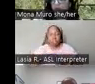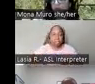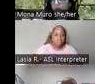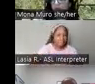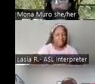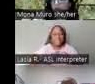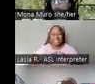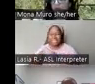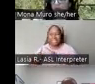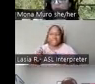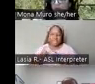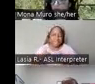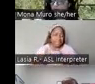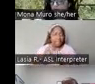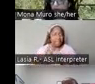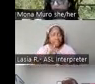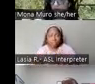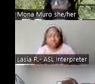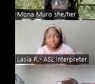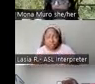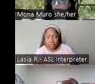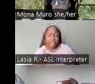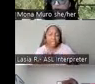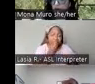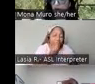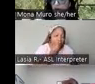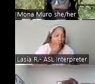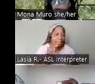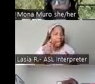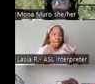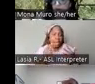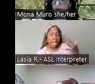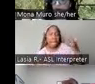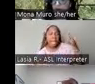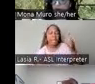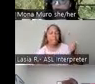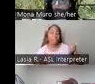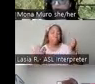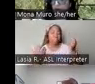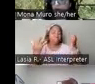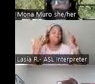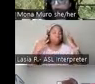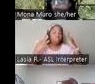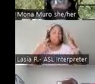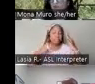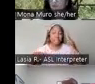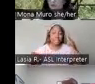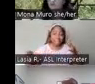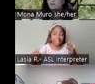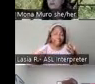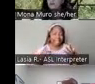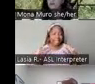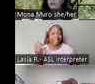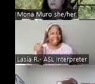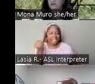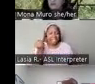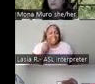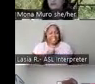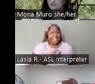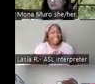they need food, they need so many things. That these spaces that we offer at the organization